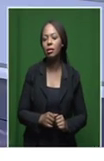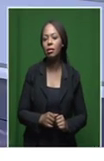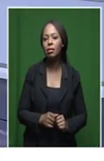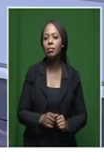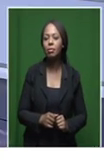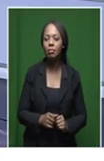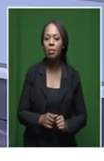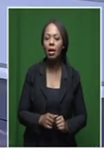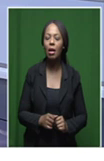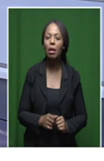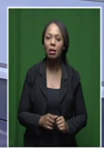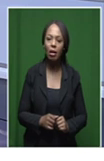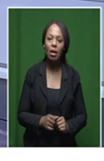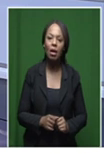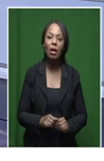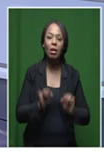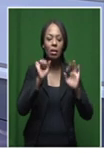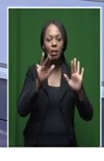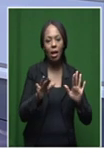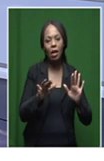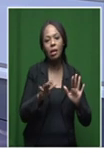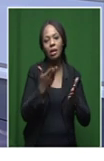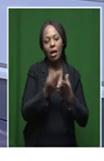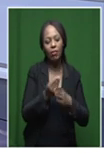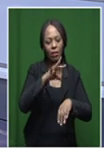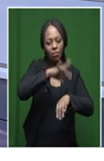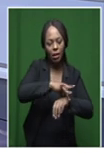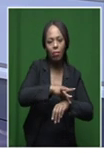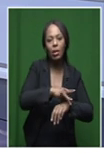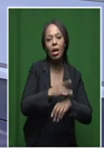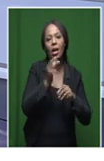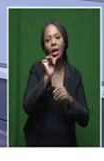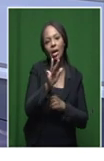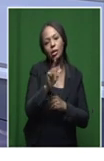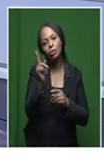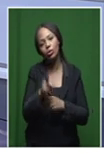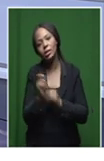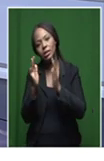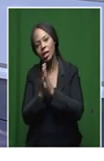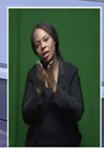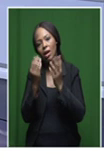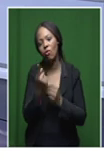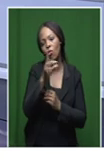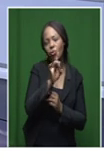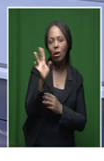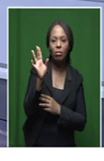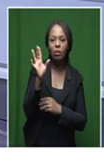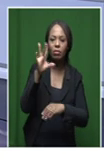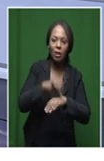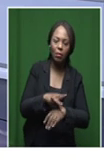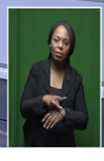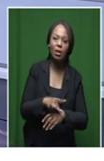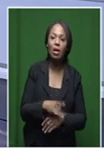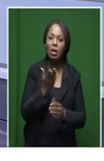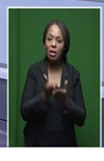More than 9 in 10 older adults have some type of chronic disease, and almost 8 in 10 have more than one. So chances are you'll probably